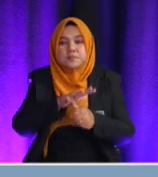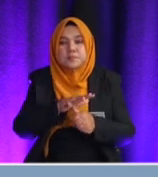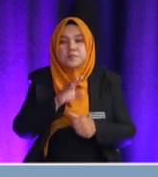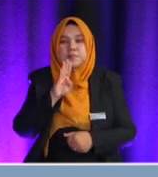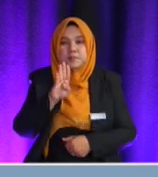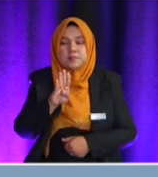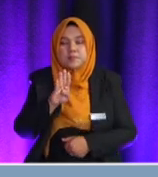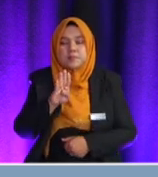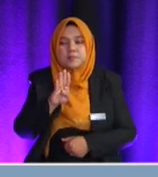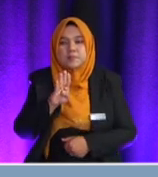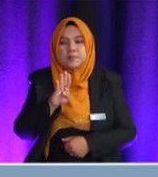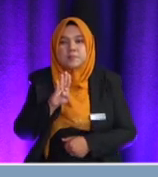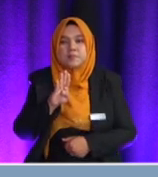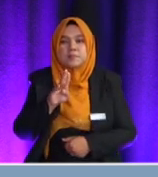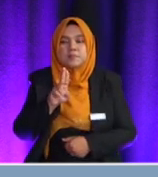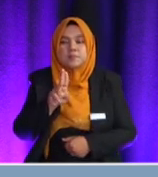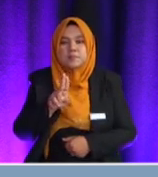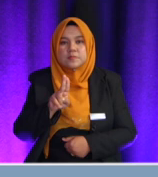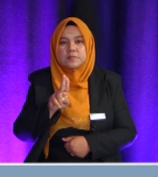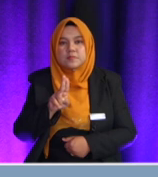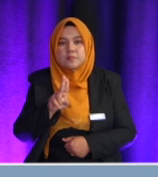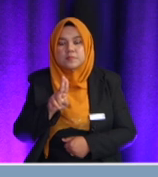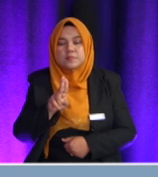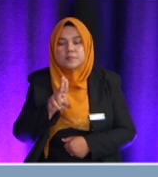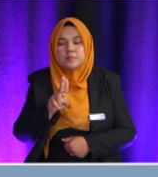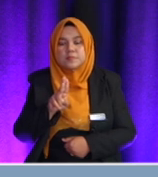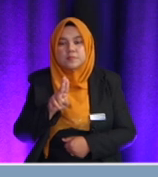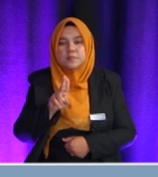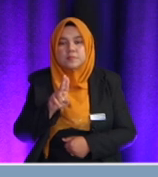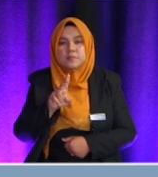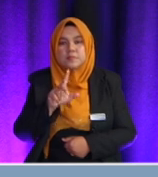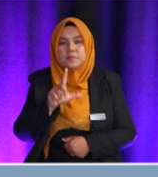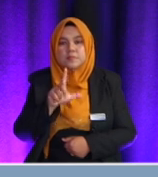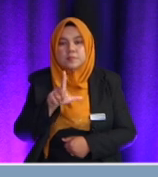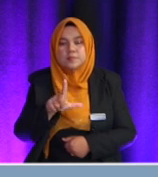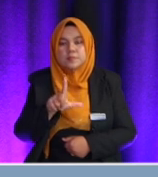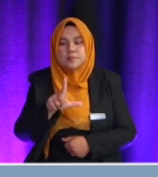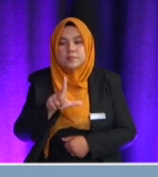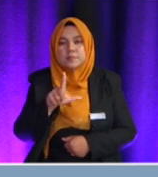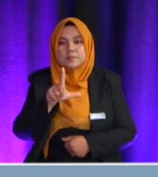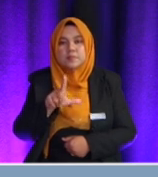me? B. U. Yes.